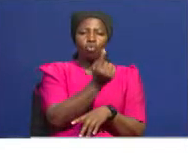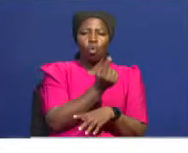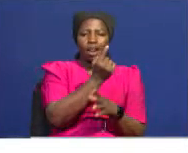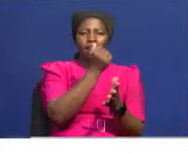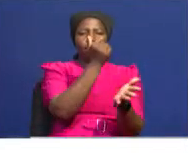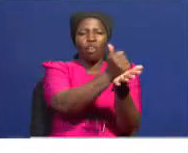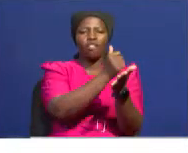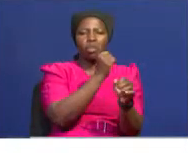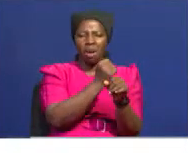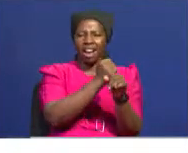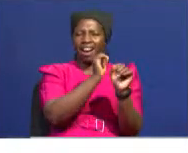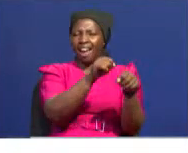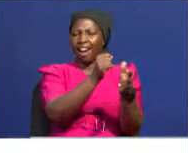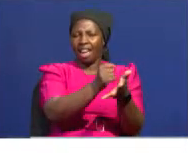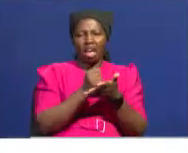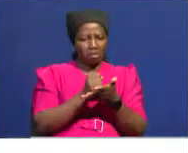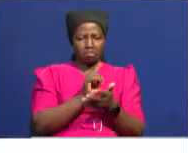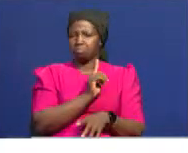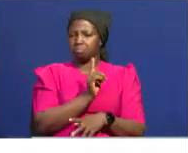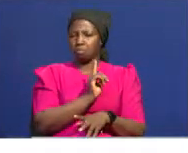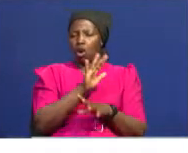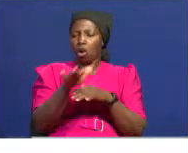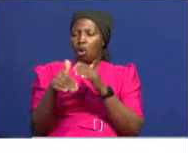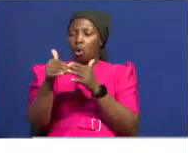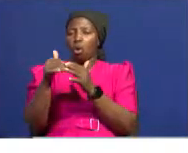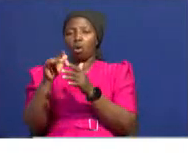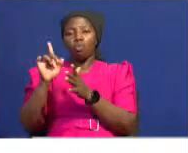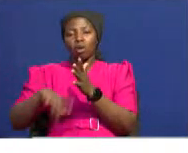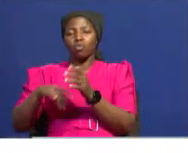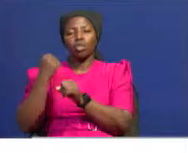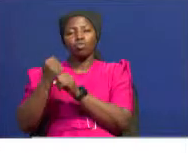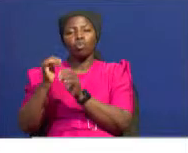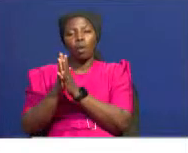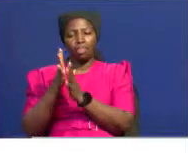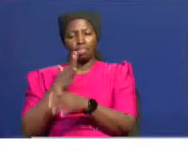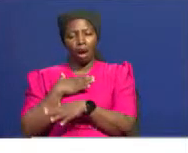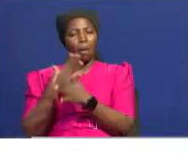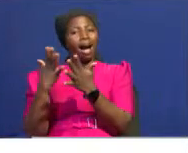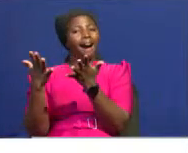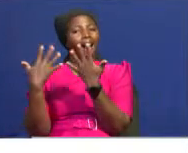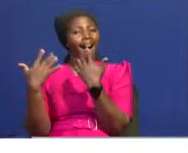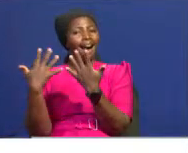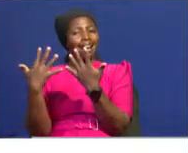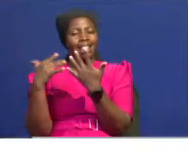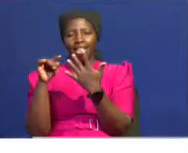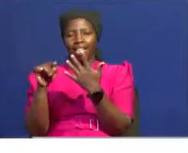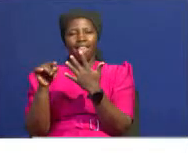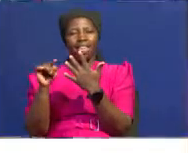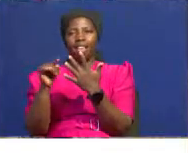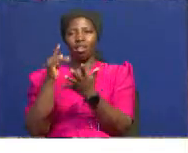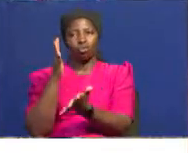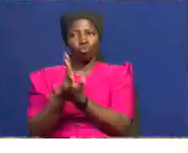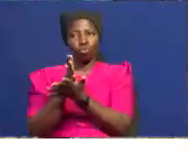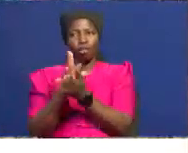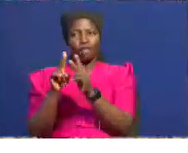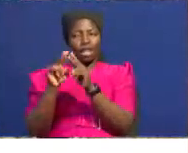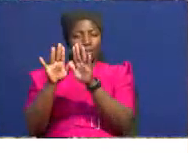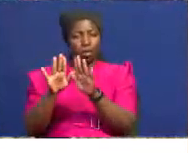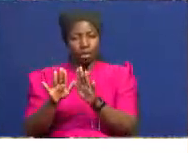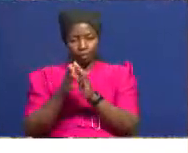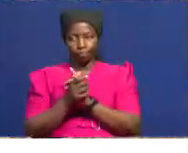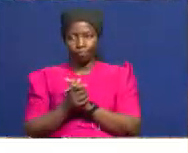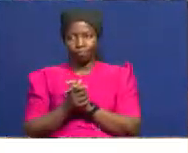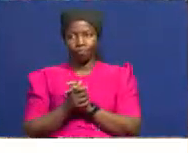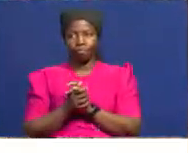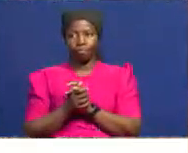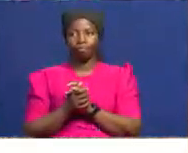us. All that we are doing with our hands have stood the test of time. Amidst the beauty